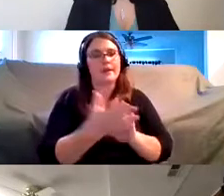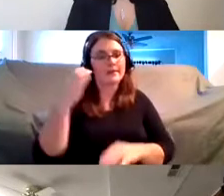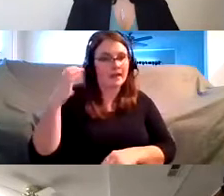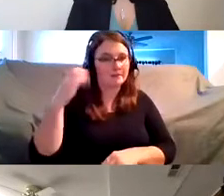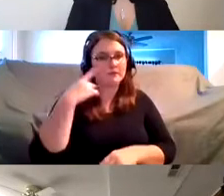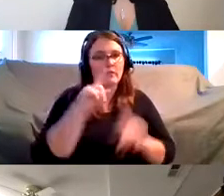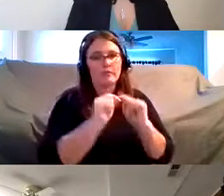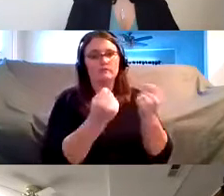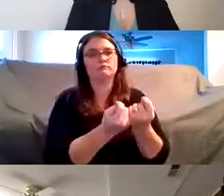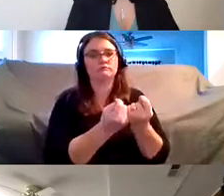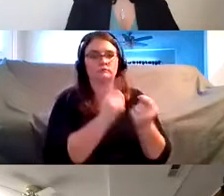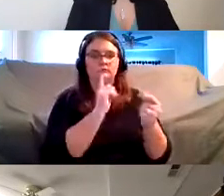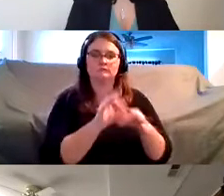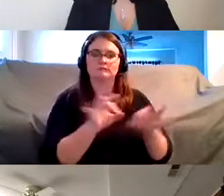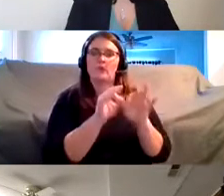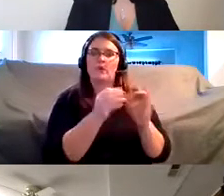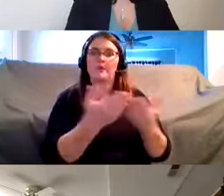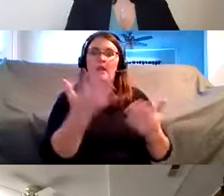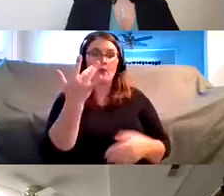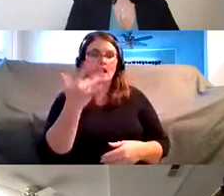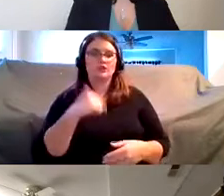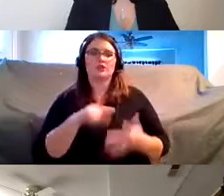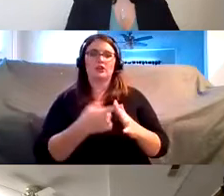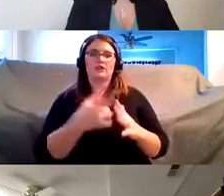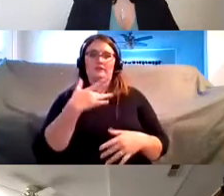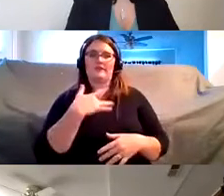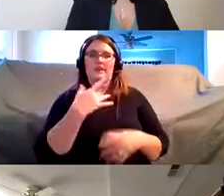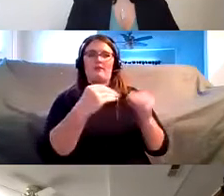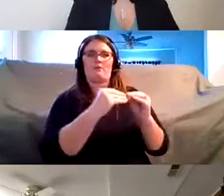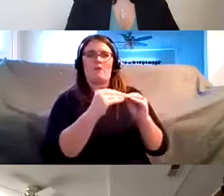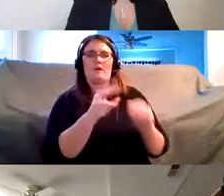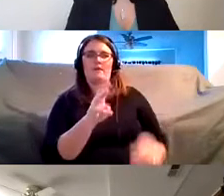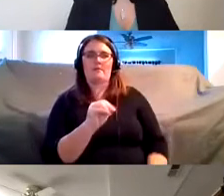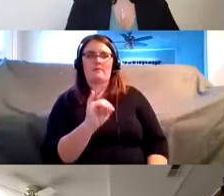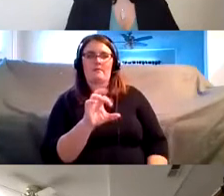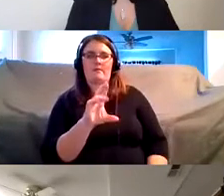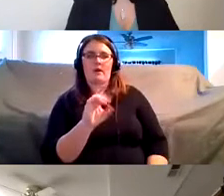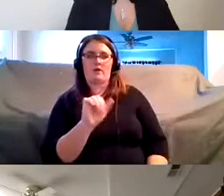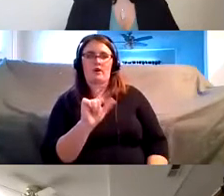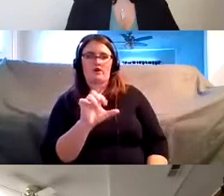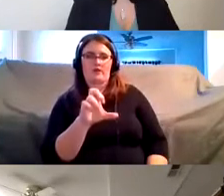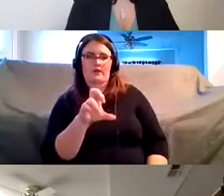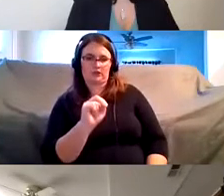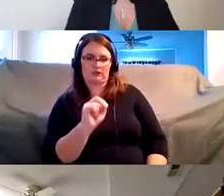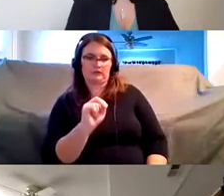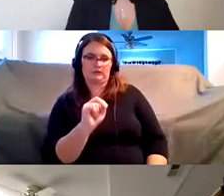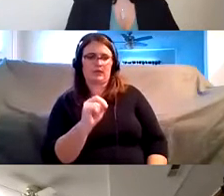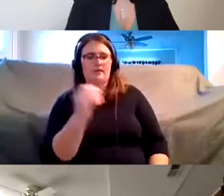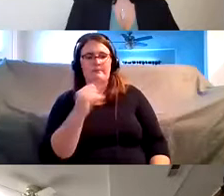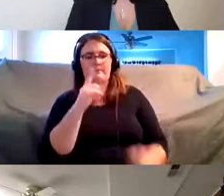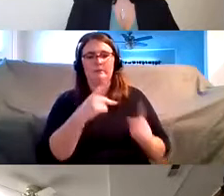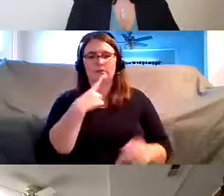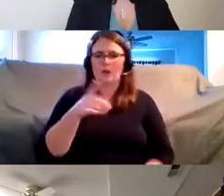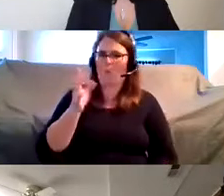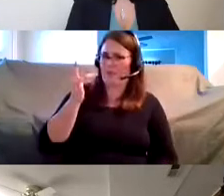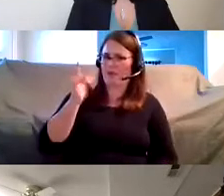that's when I started feeling more microaggressions, saying, why is that kid a captain? Like, I've been here. You guys been going to elementary school with me. Like, why you guys didn't